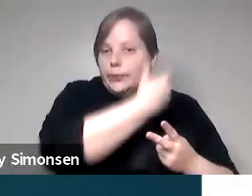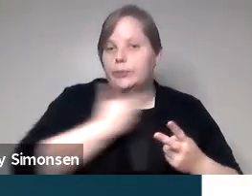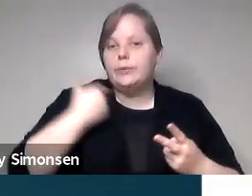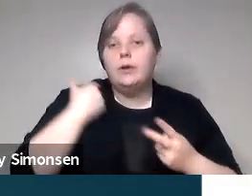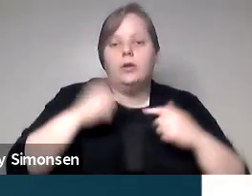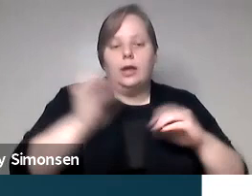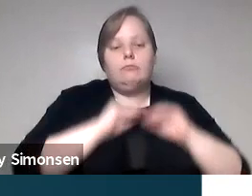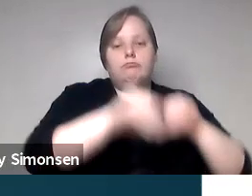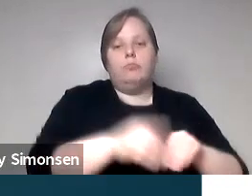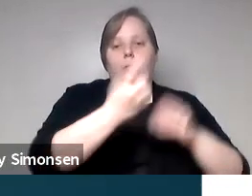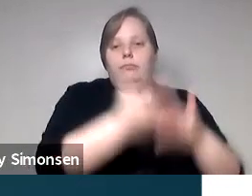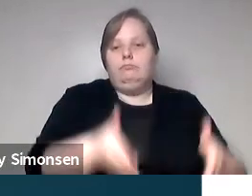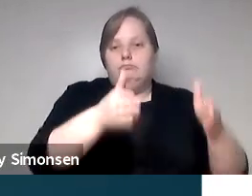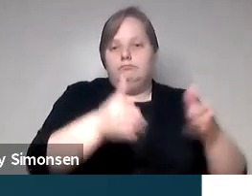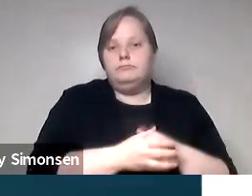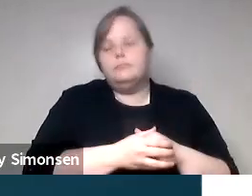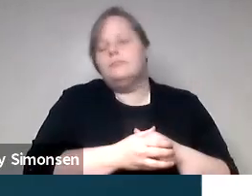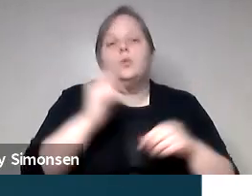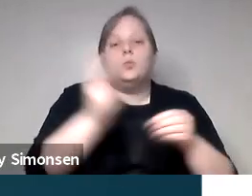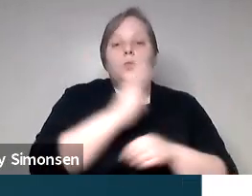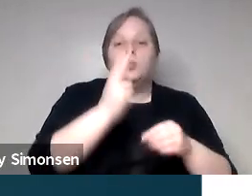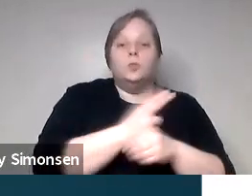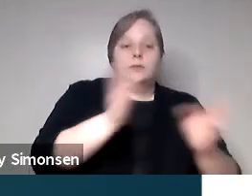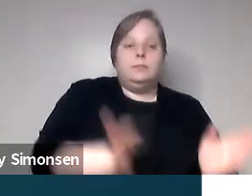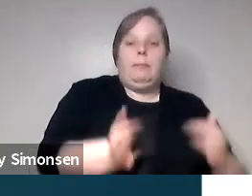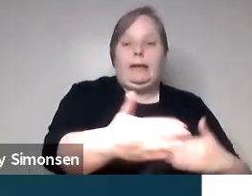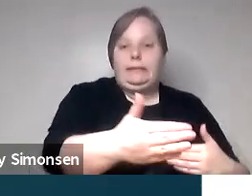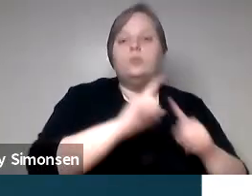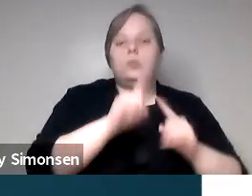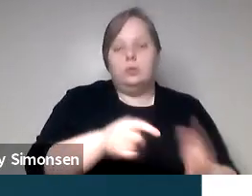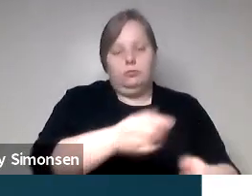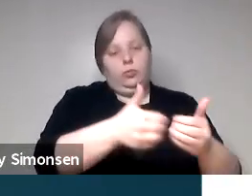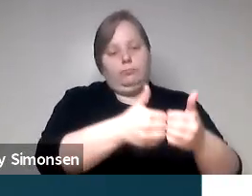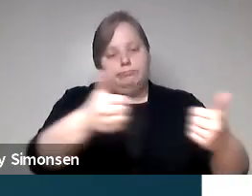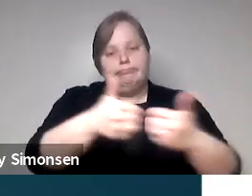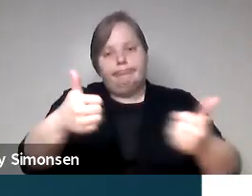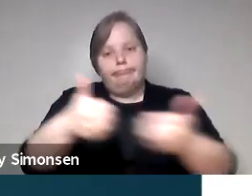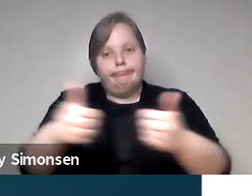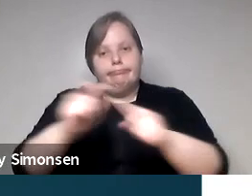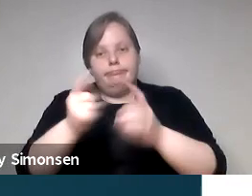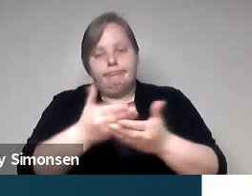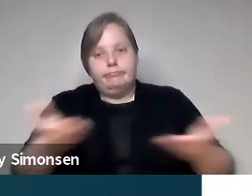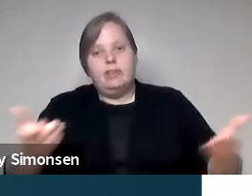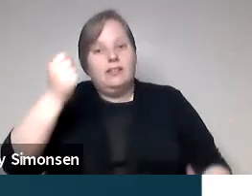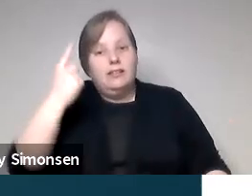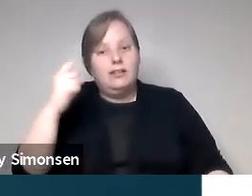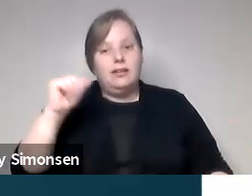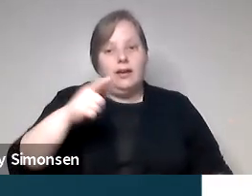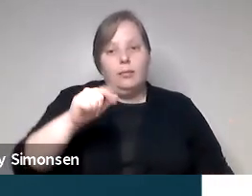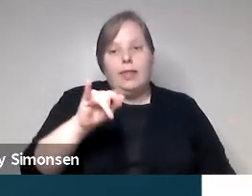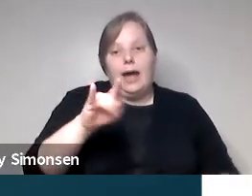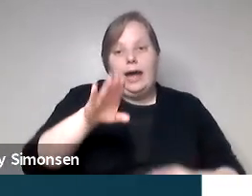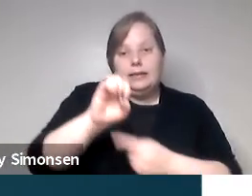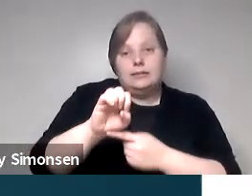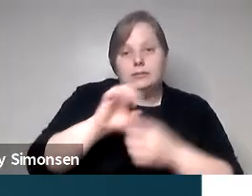and make sure that when you are using baskets to separate items, let's put the appliances in a wicker type